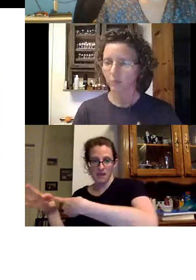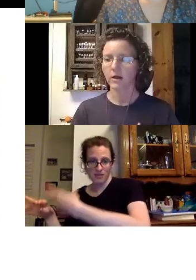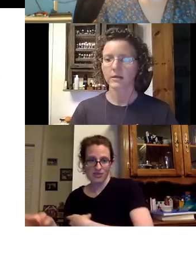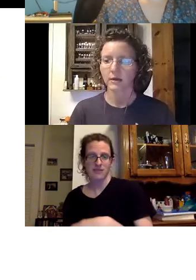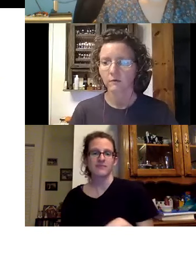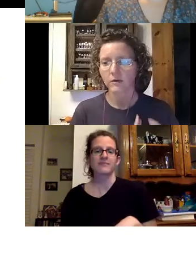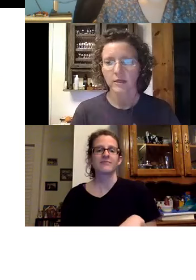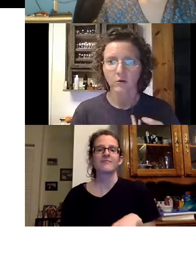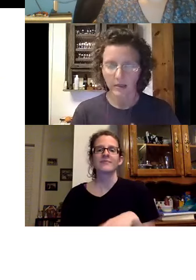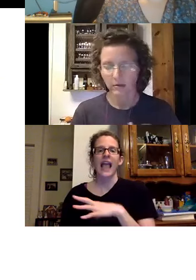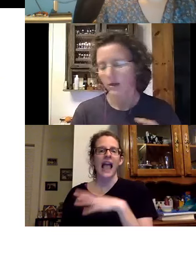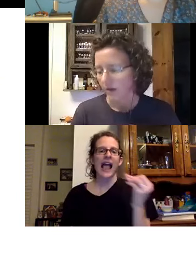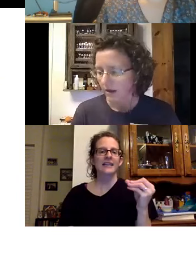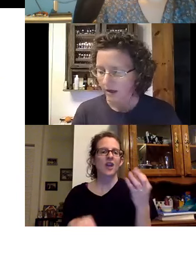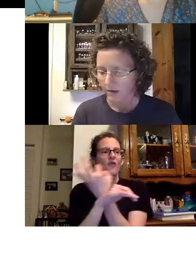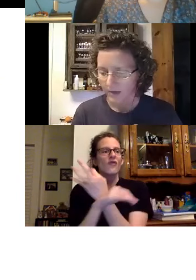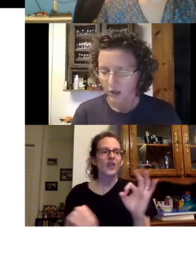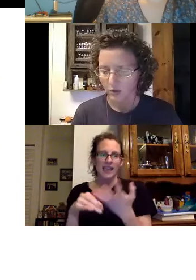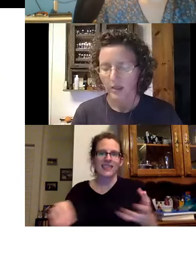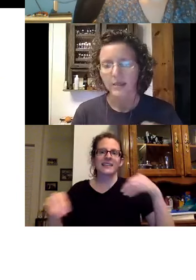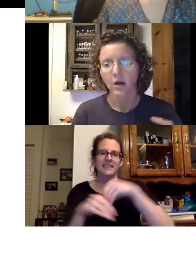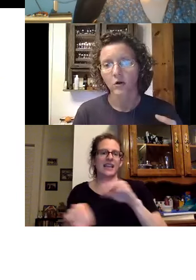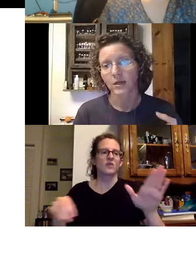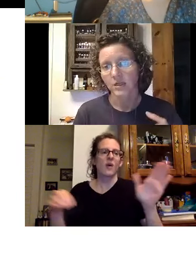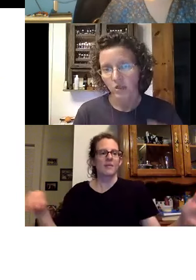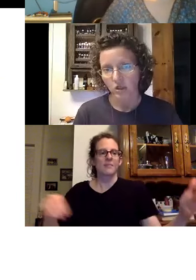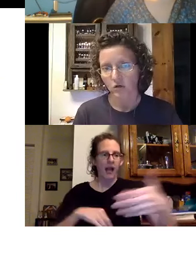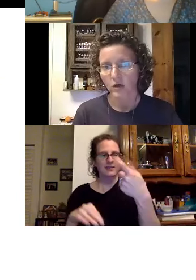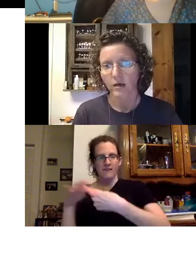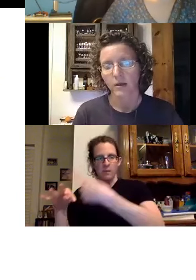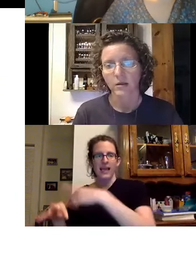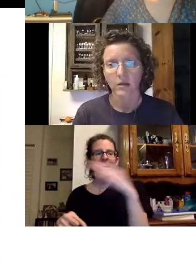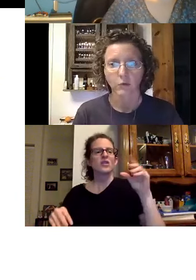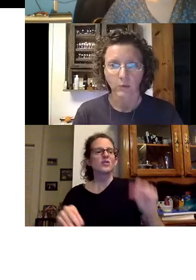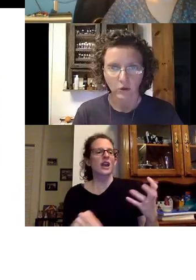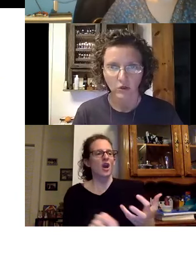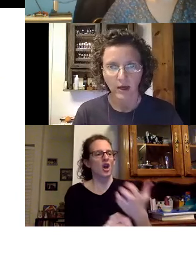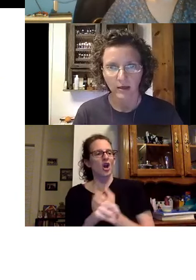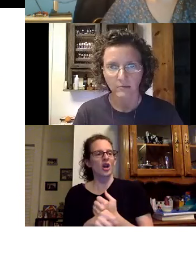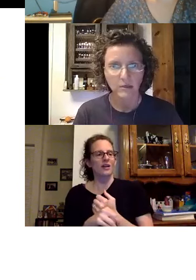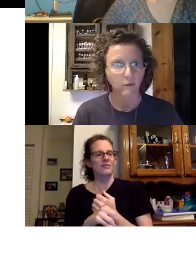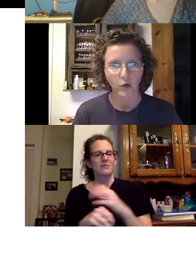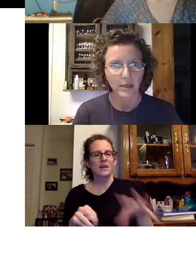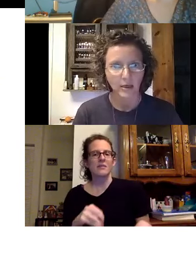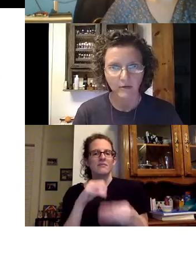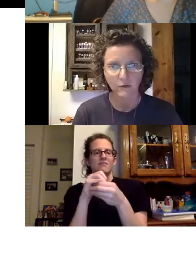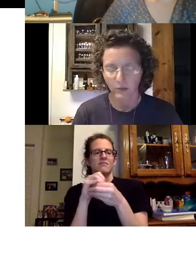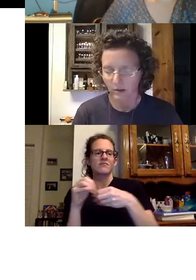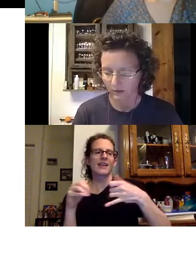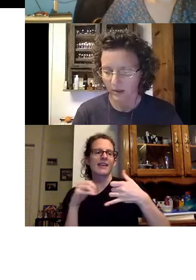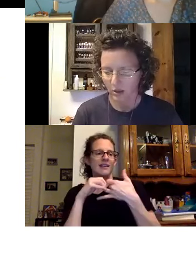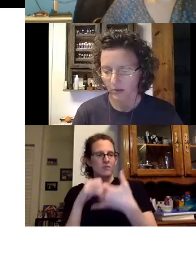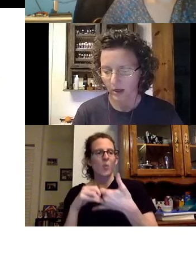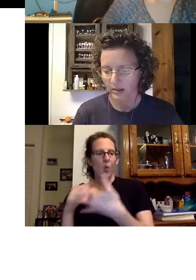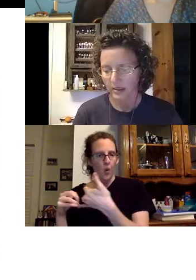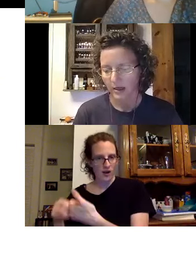in your box every single month. And you can earn additional monthly promotional items, so free gifts from Young